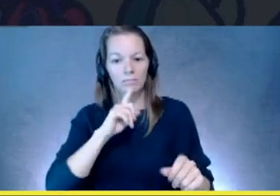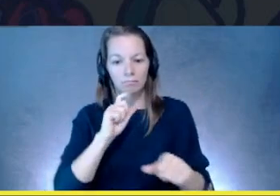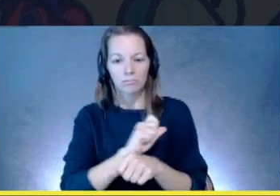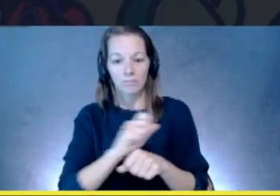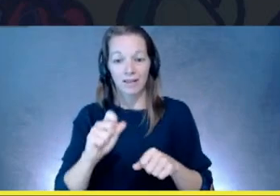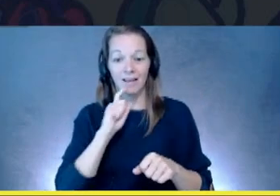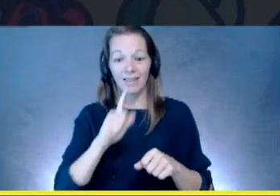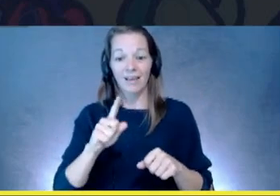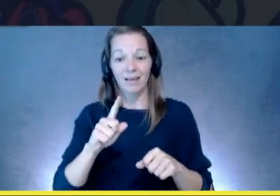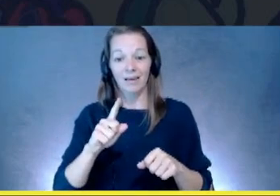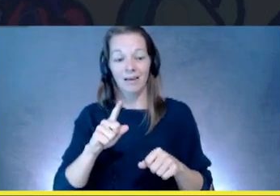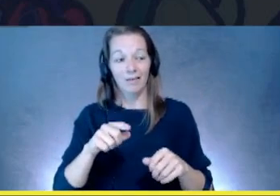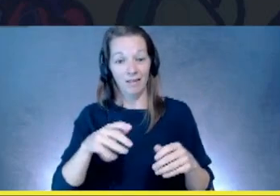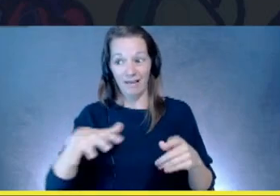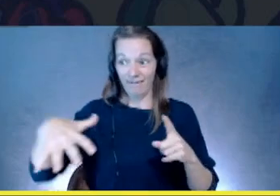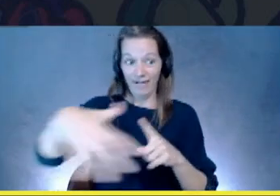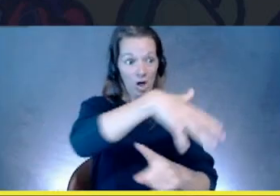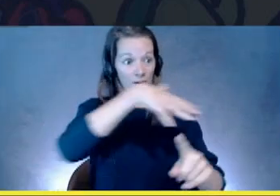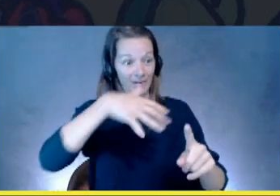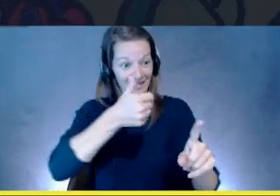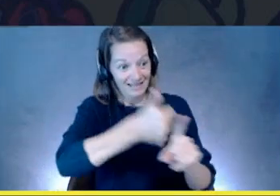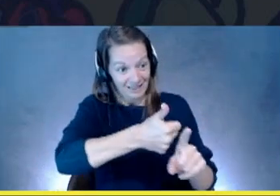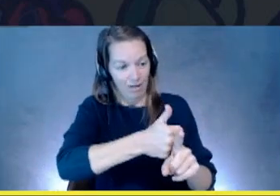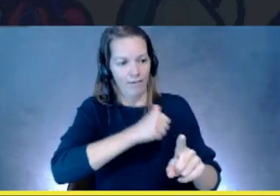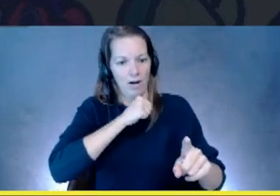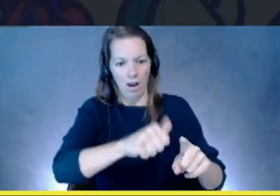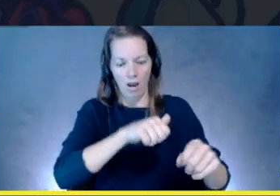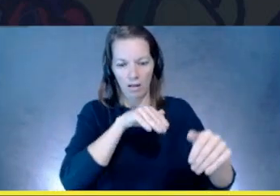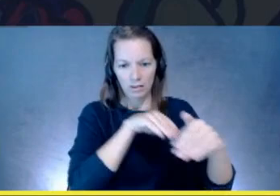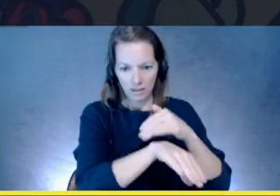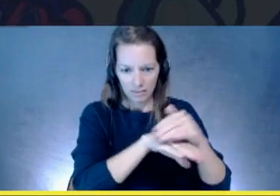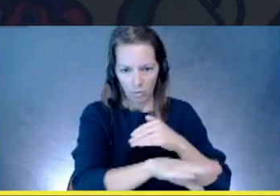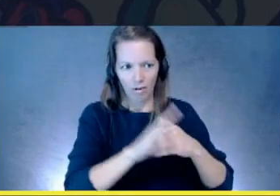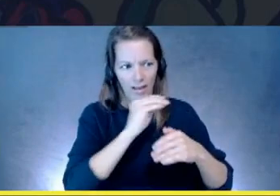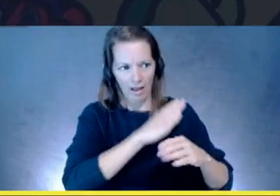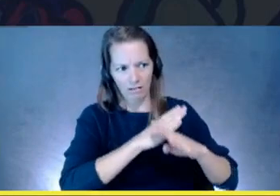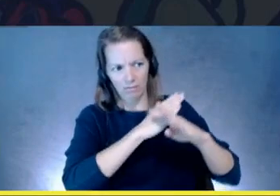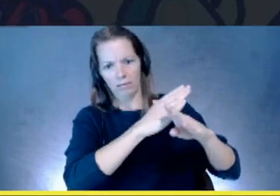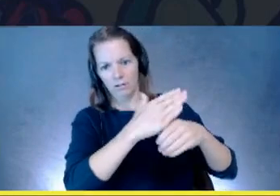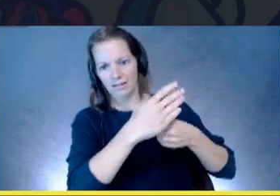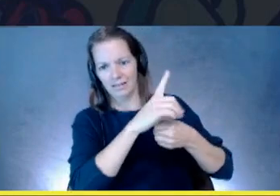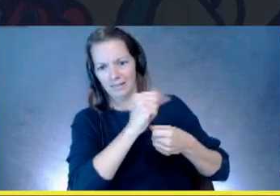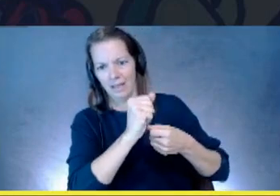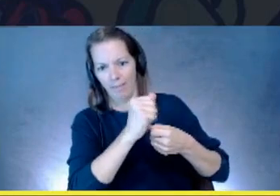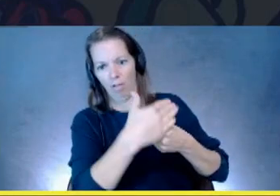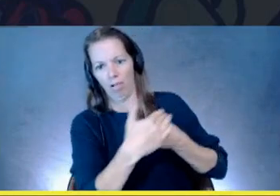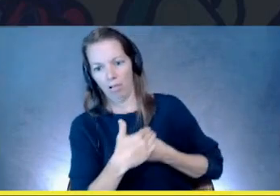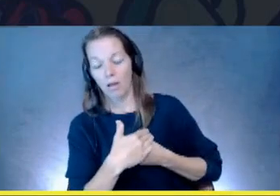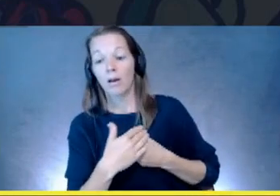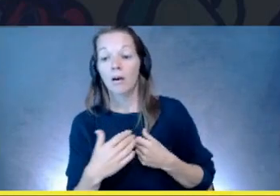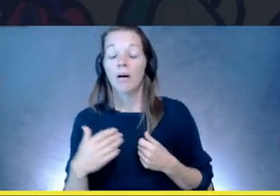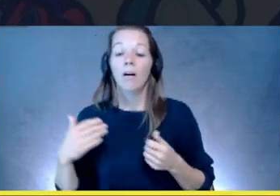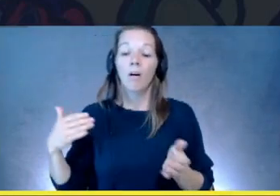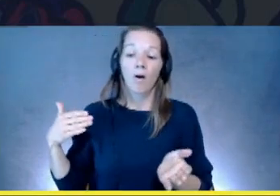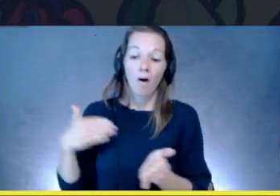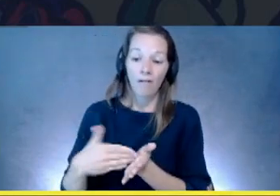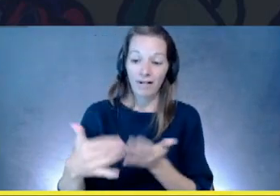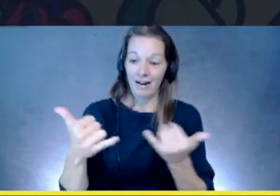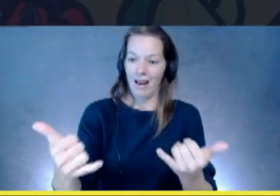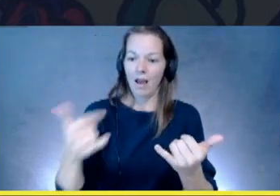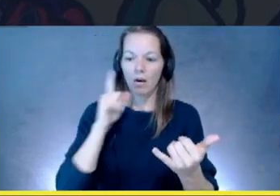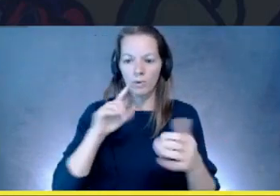and inaccessible environment that was disabling. Over time, many of us have come to use an interactive